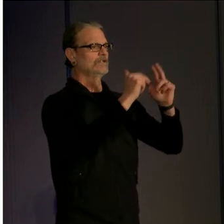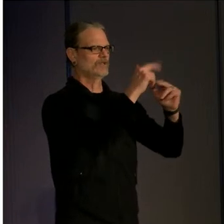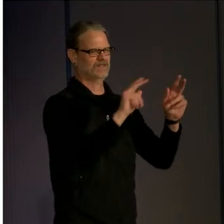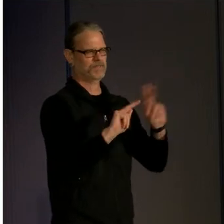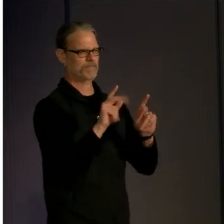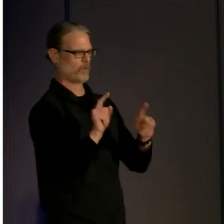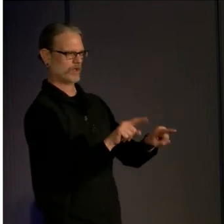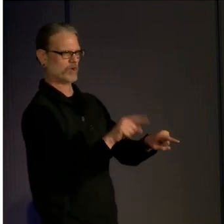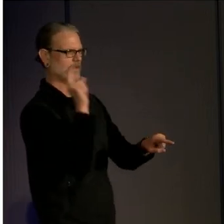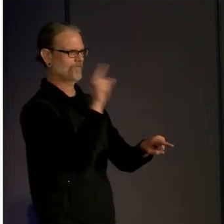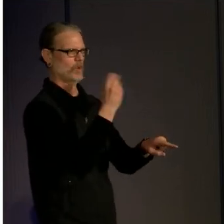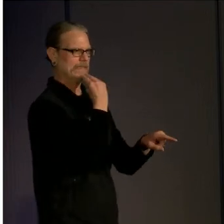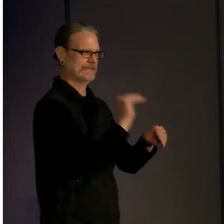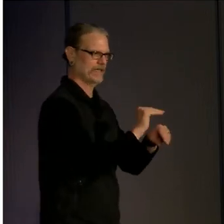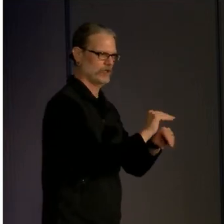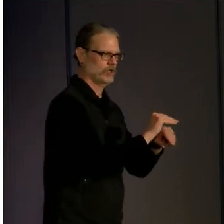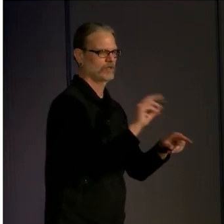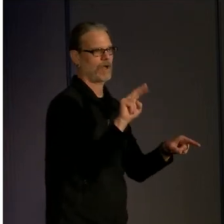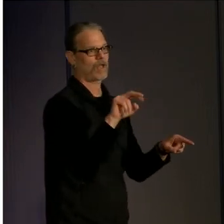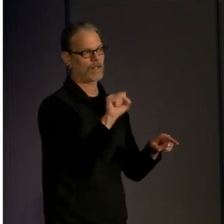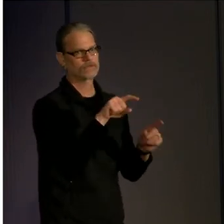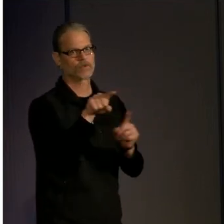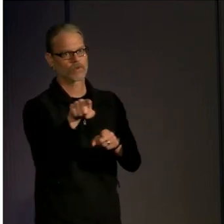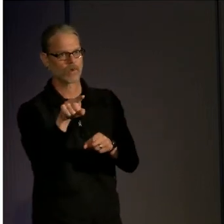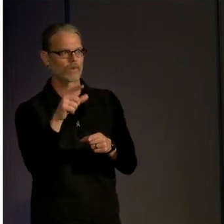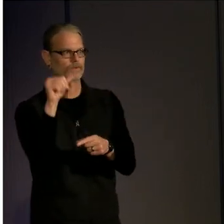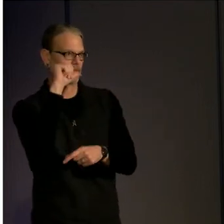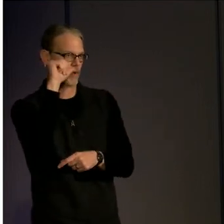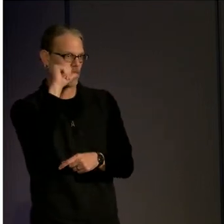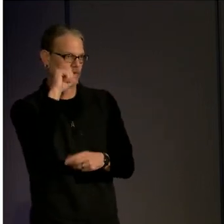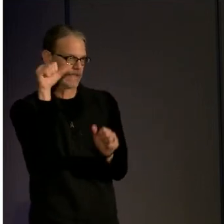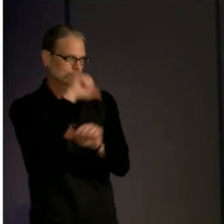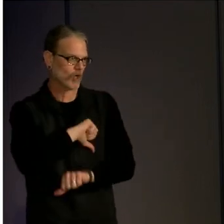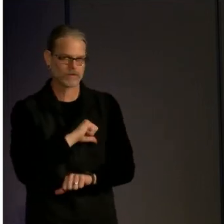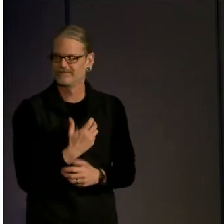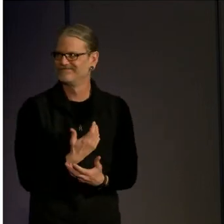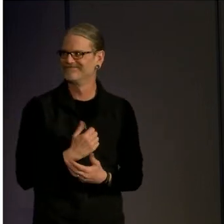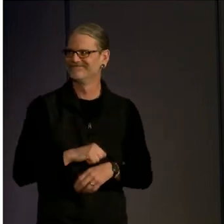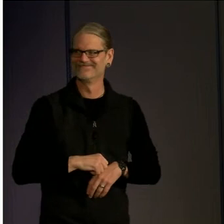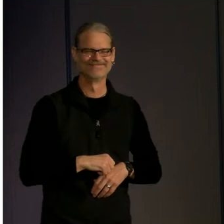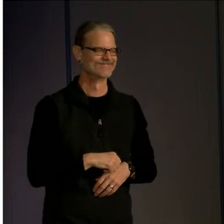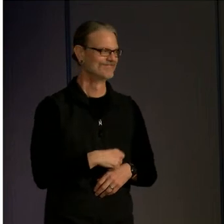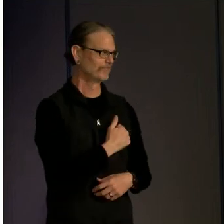unless you were going to the gas lamp quarter to get drunk. I'm sorry, Jennison.